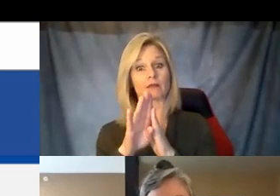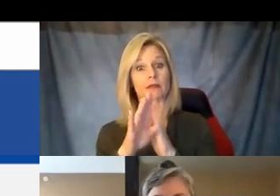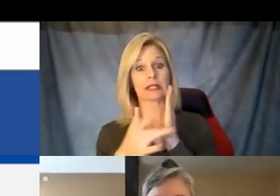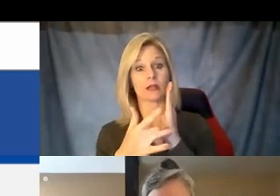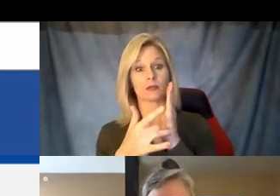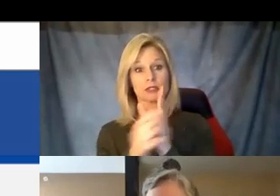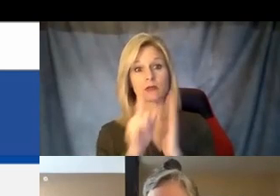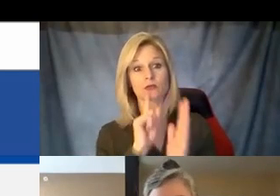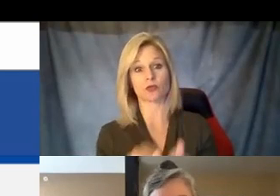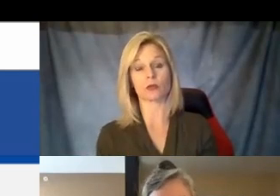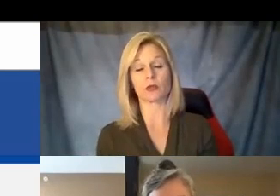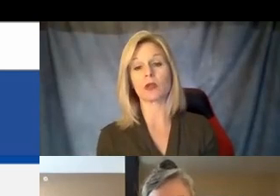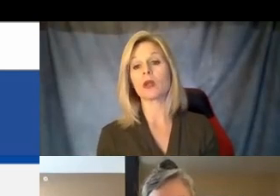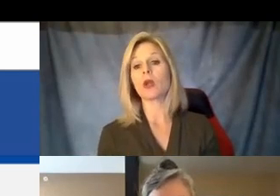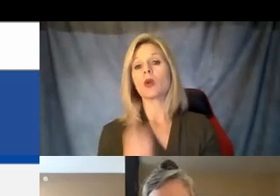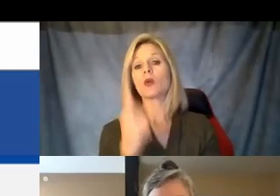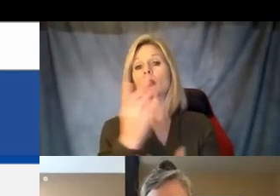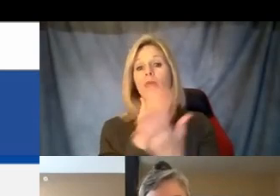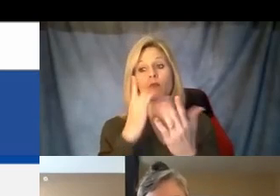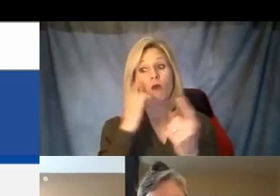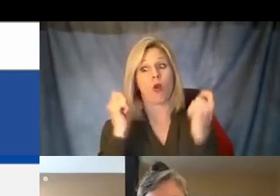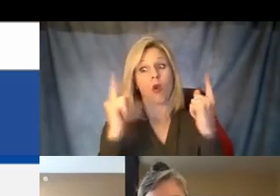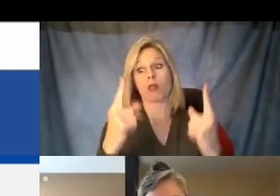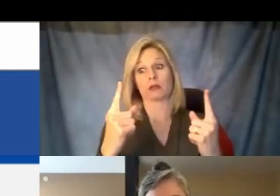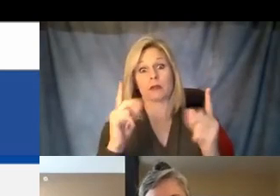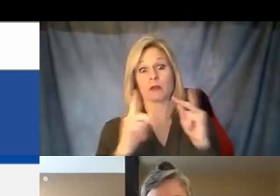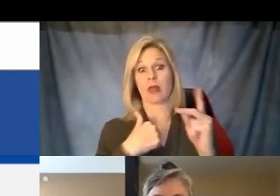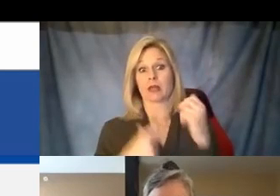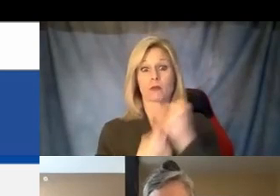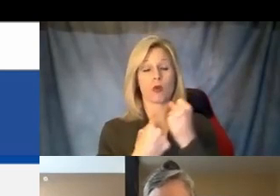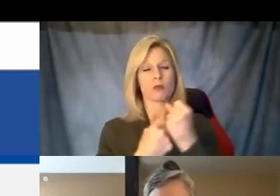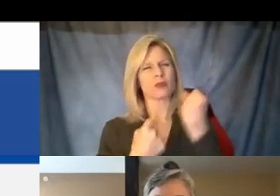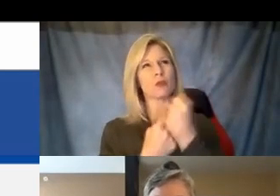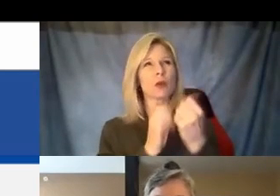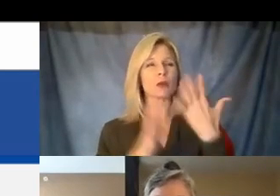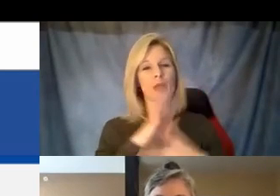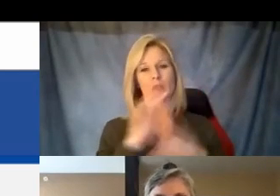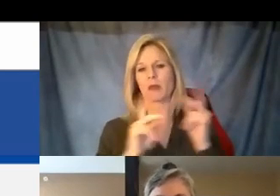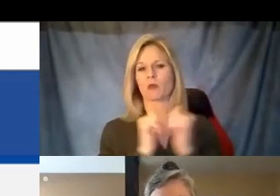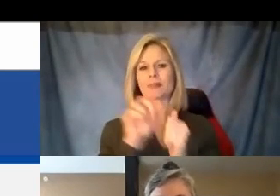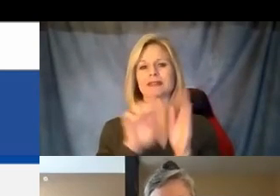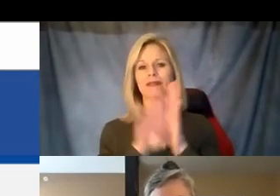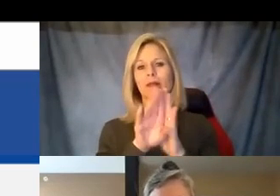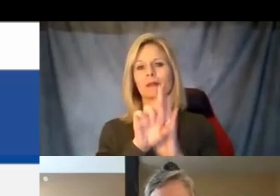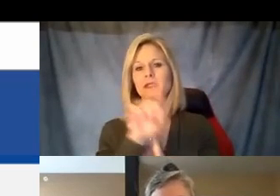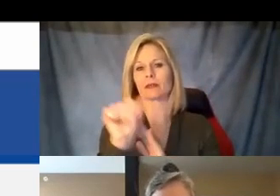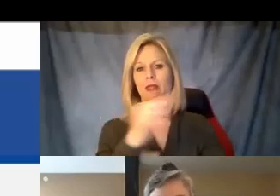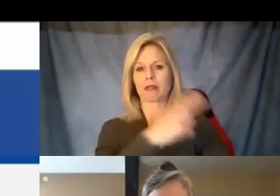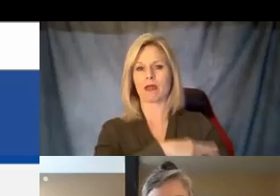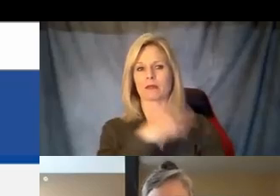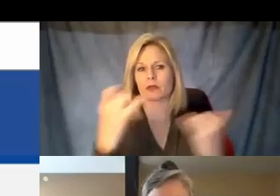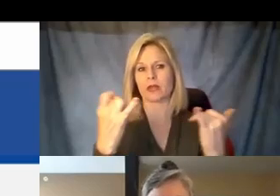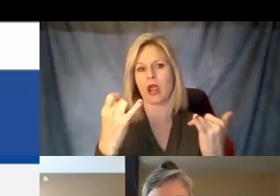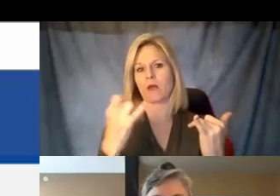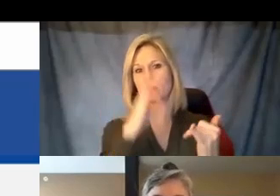tools that's helpful for everybody I support, and we support primarily people with developmental disabilities at the hospital now in our